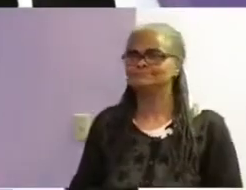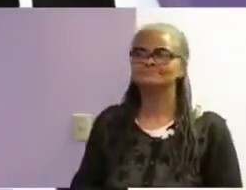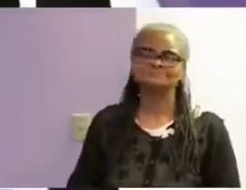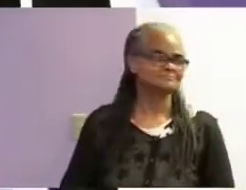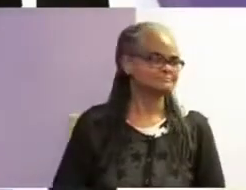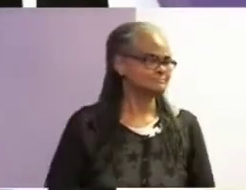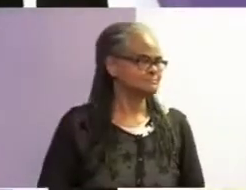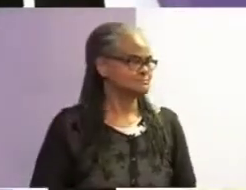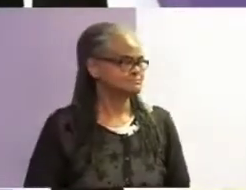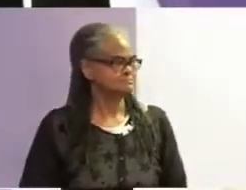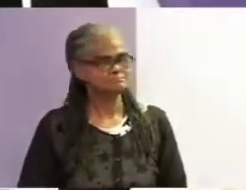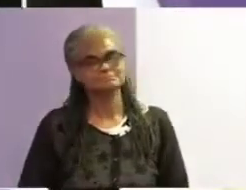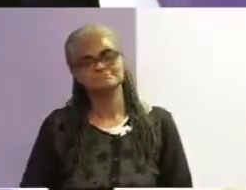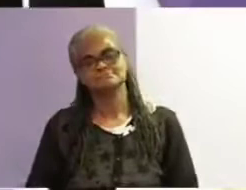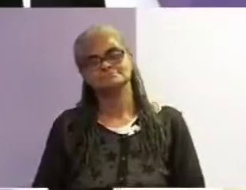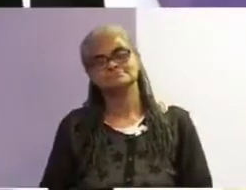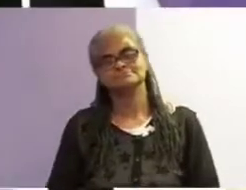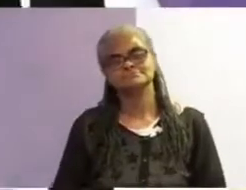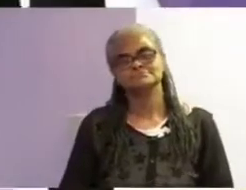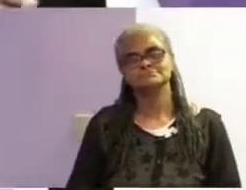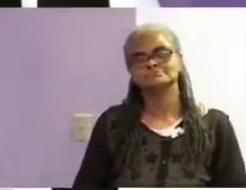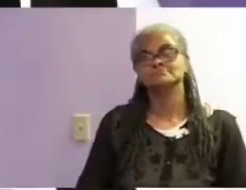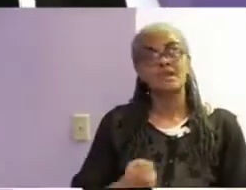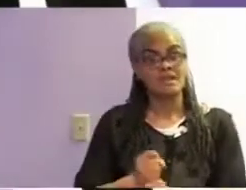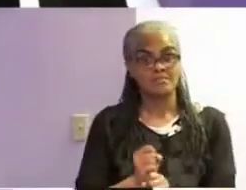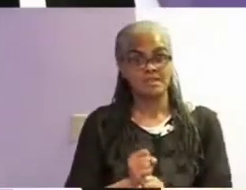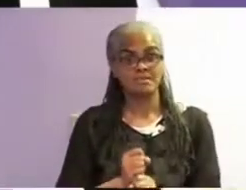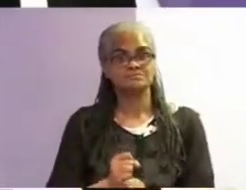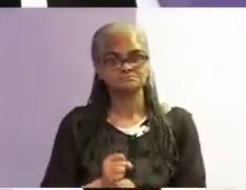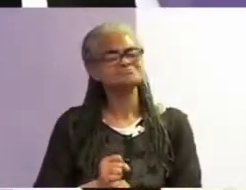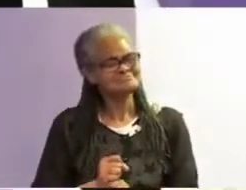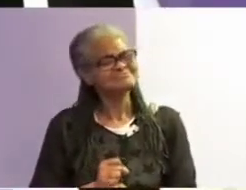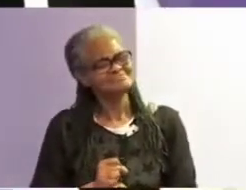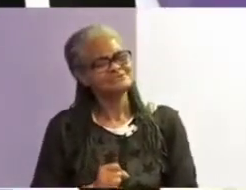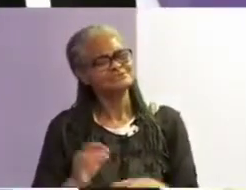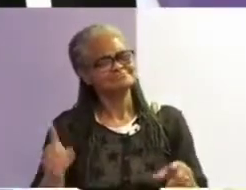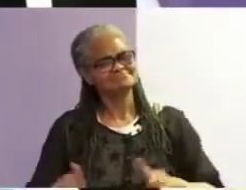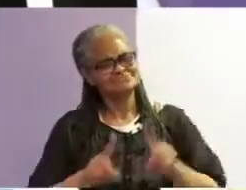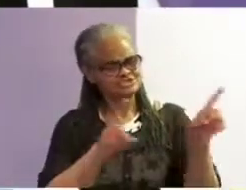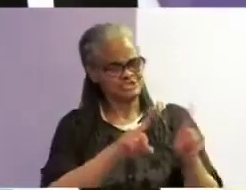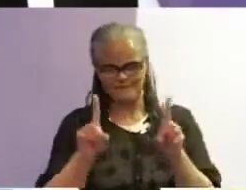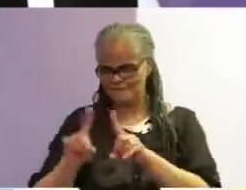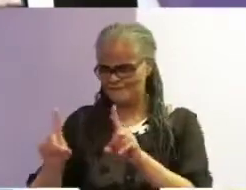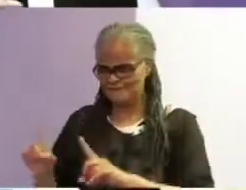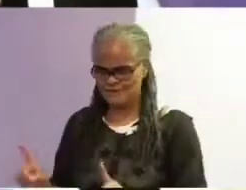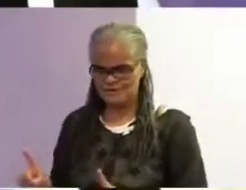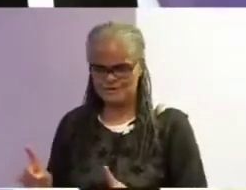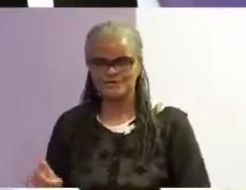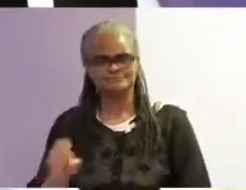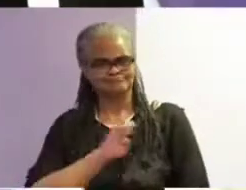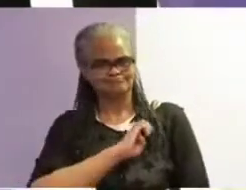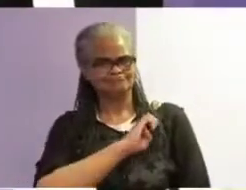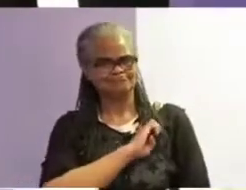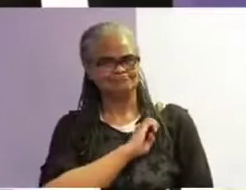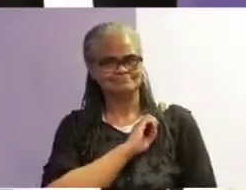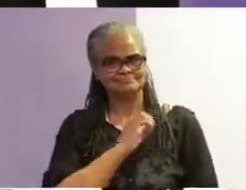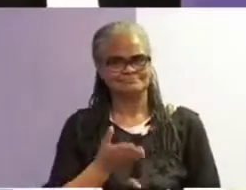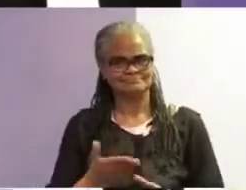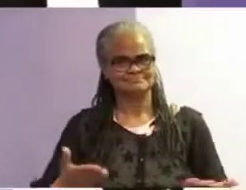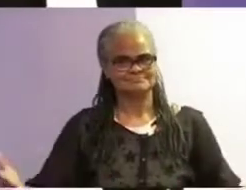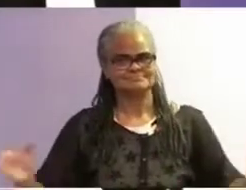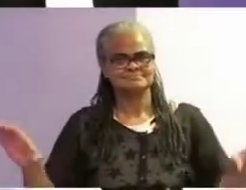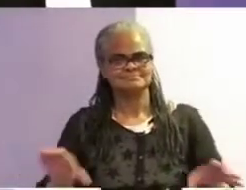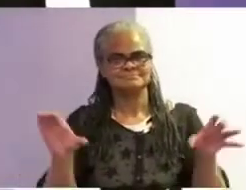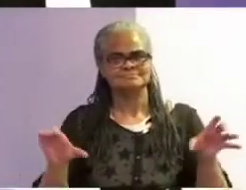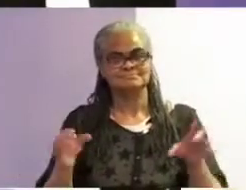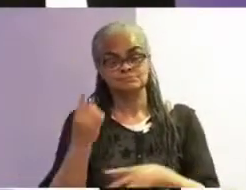She made him a cake, and there were different other stories concerning Elijah. But there's something that happened on one